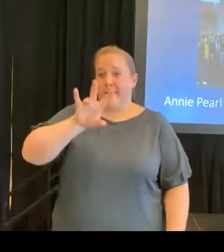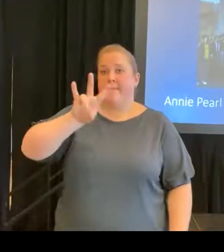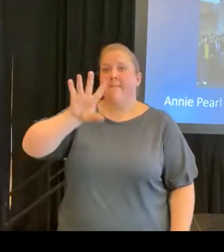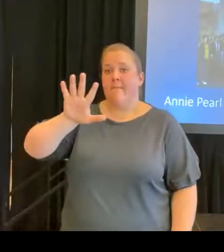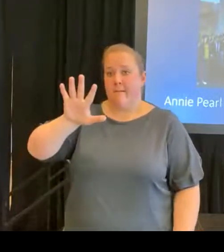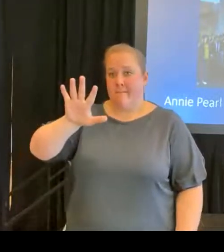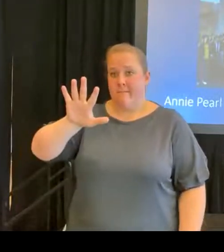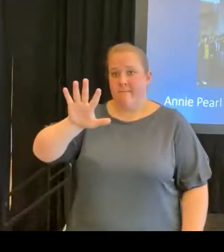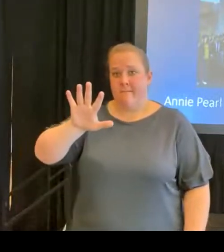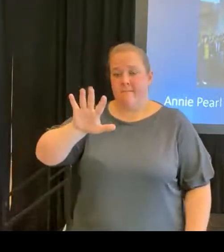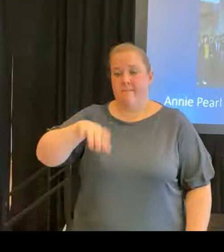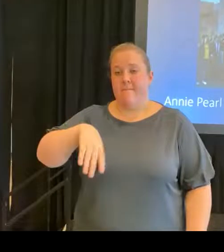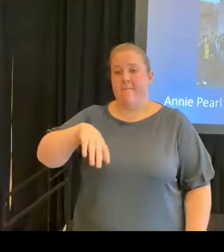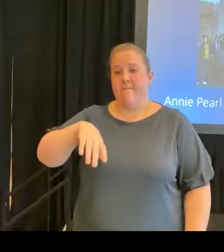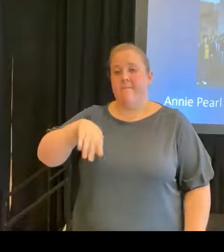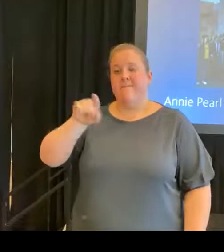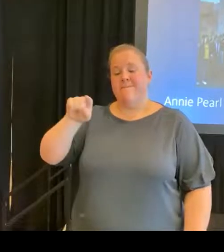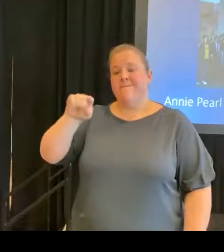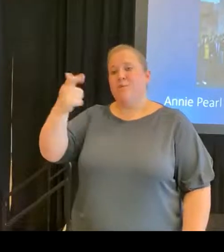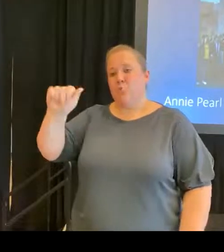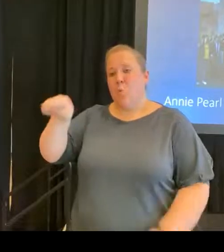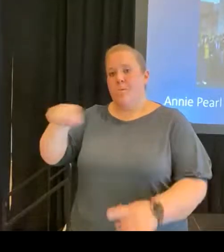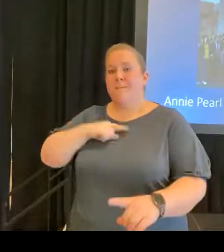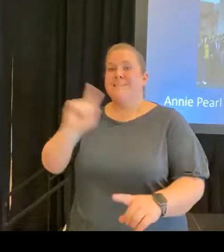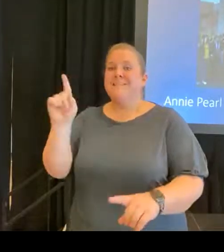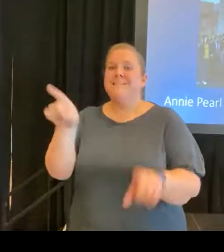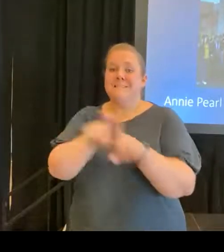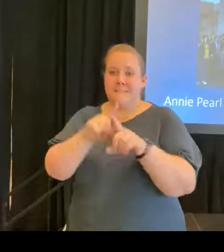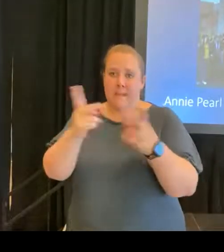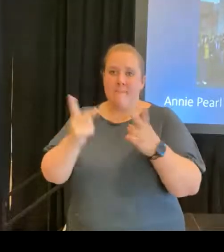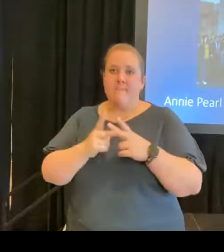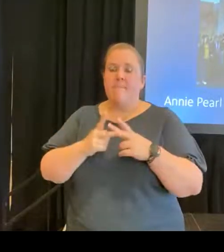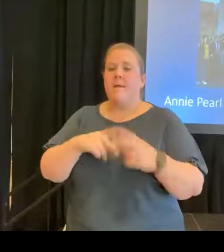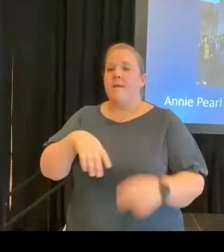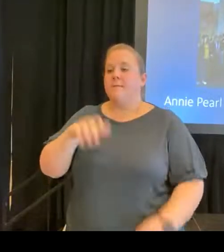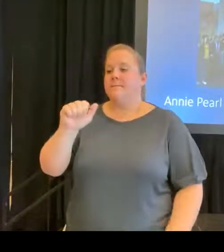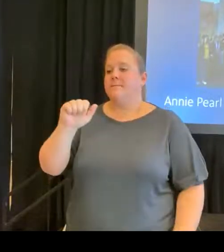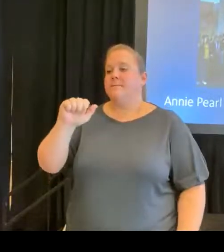1975, Burnsville, Georgia, where Aubrey was killed.